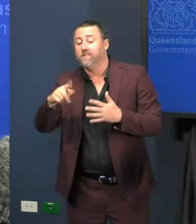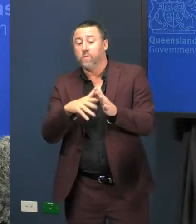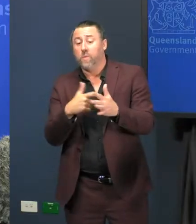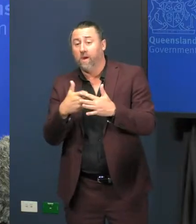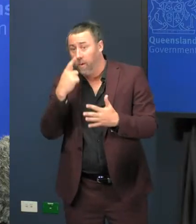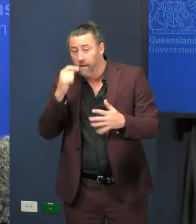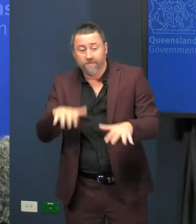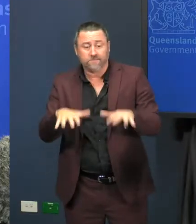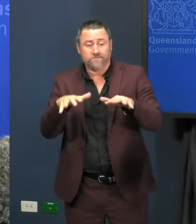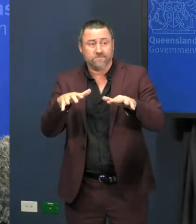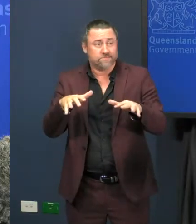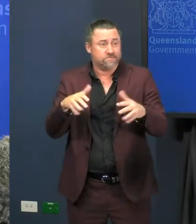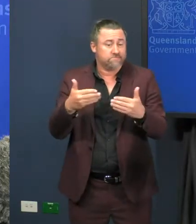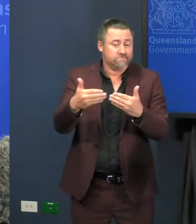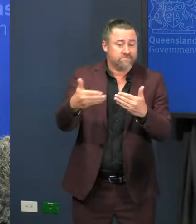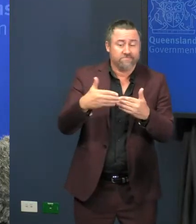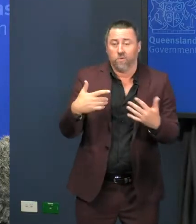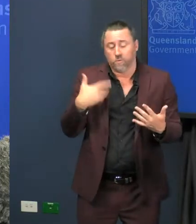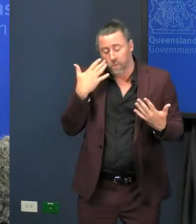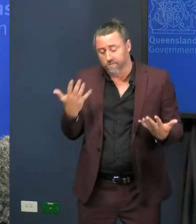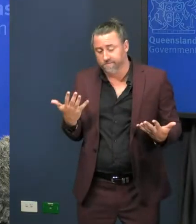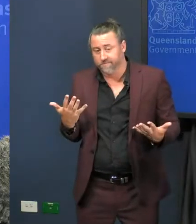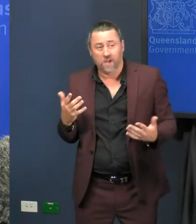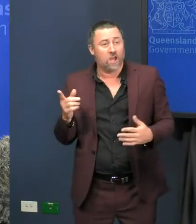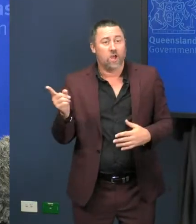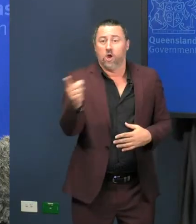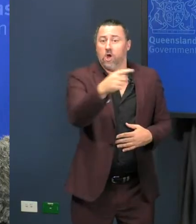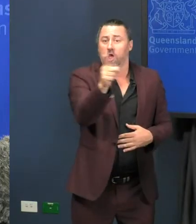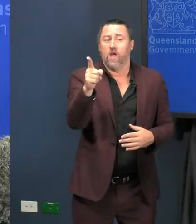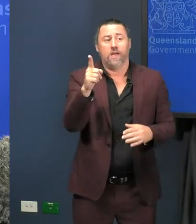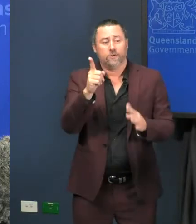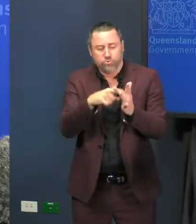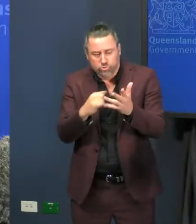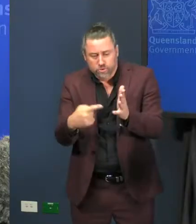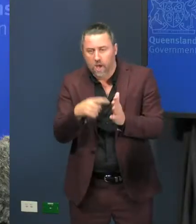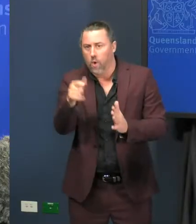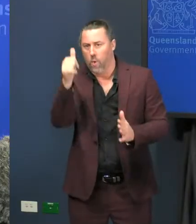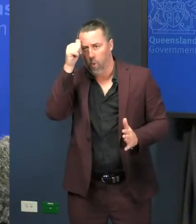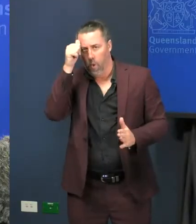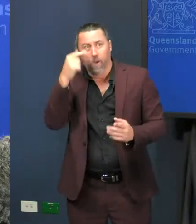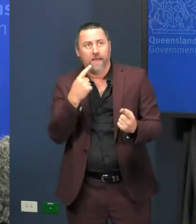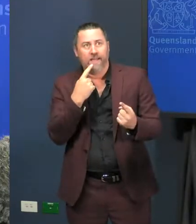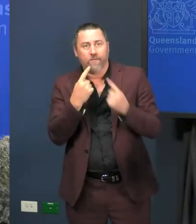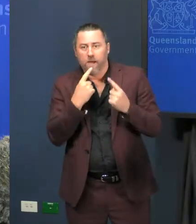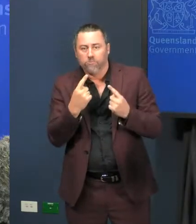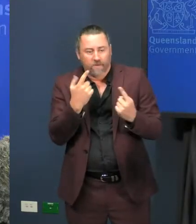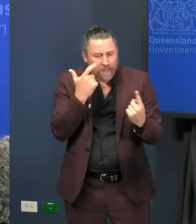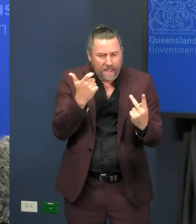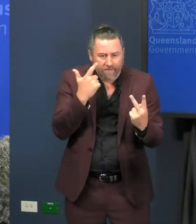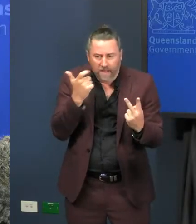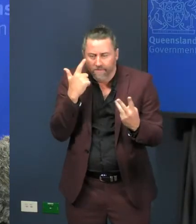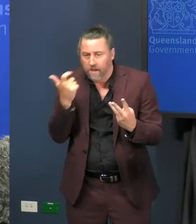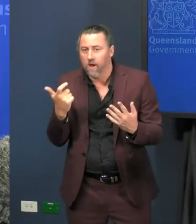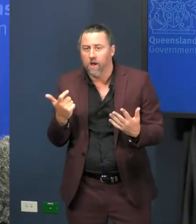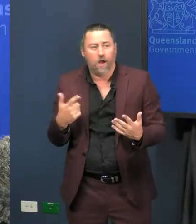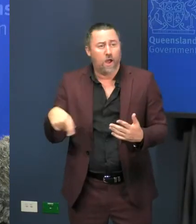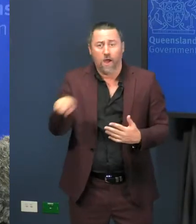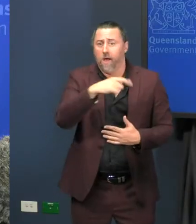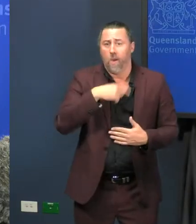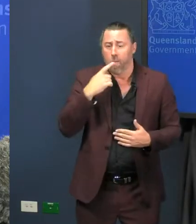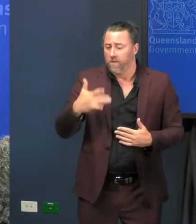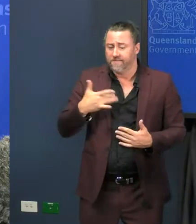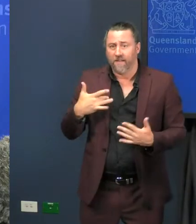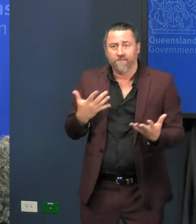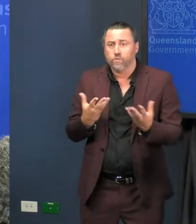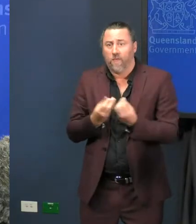It's right across the board. Just if people stay connected, I've got every faith that we can get through the event, and ultimately